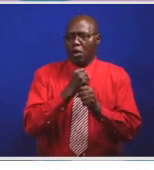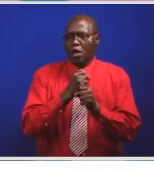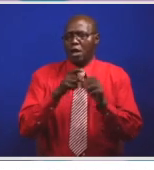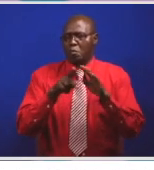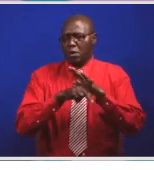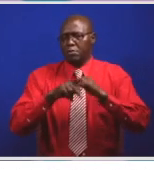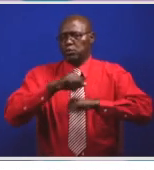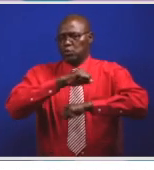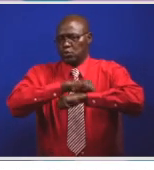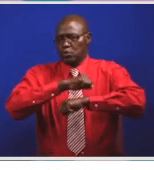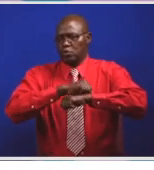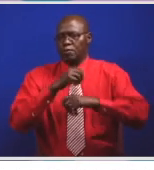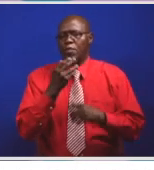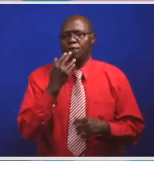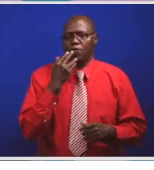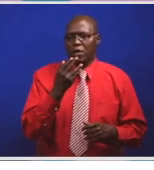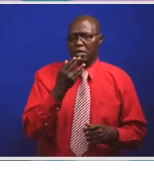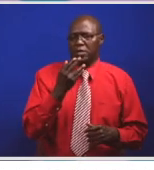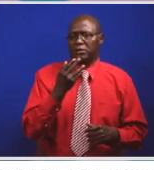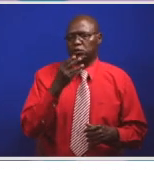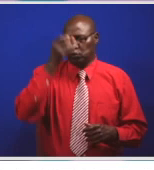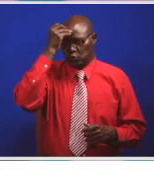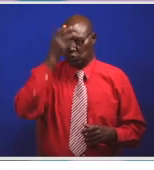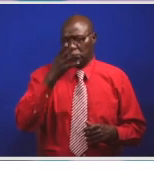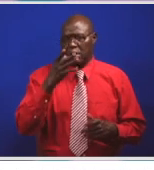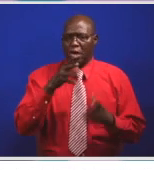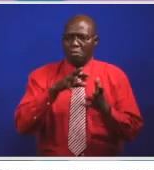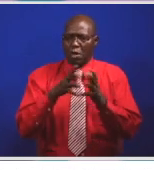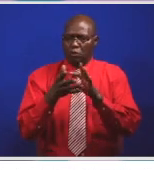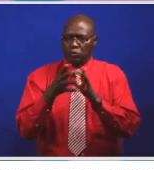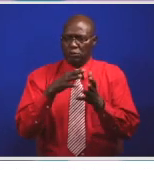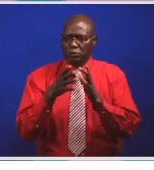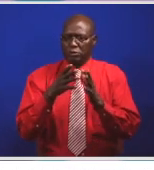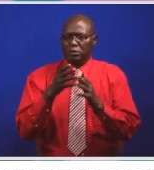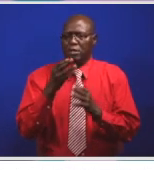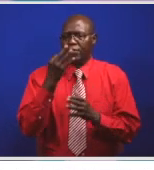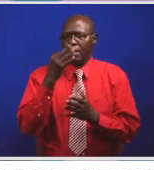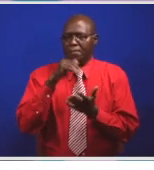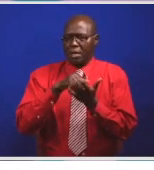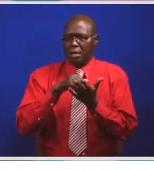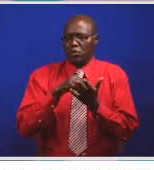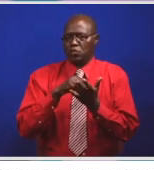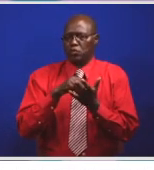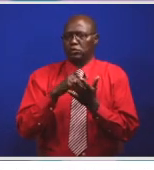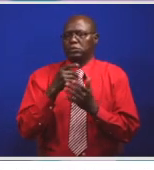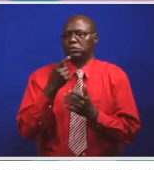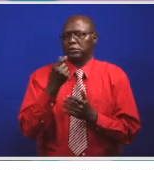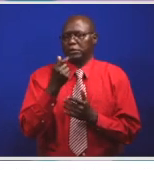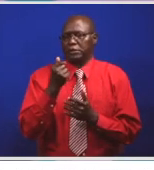with 400 pupils comes to about 3 million shillings per year.